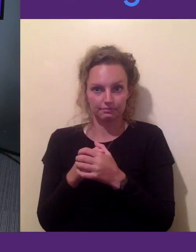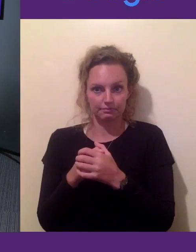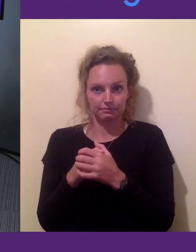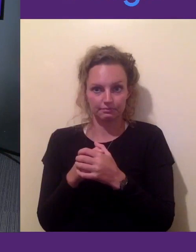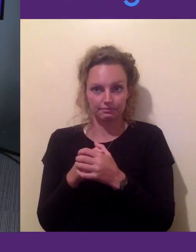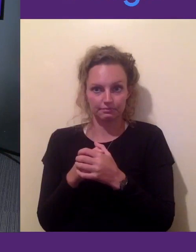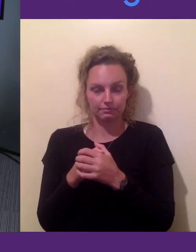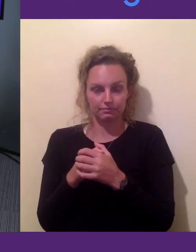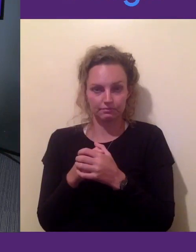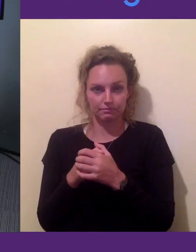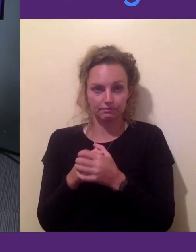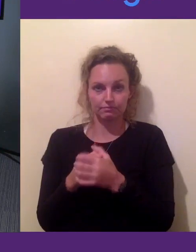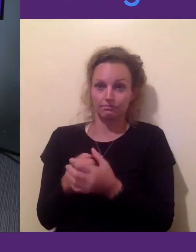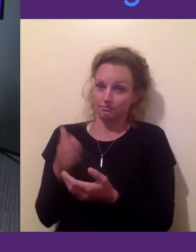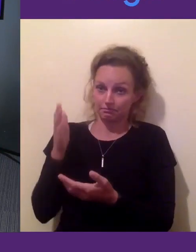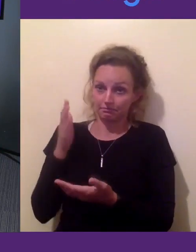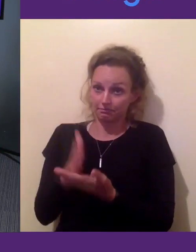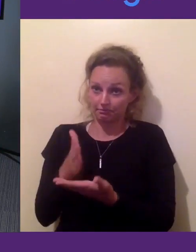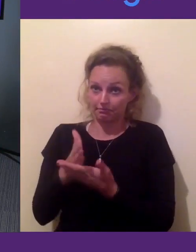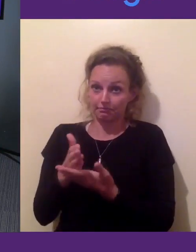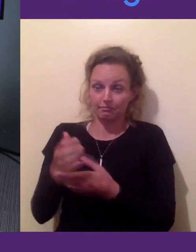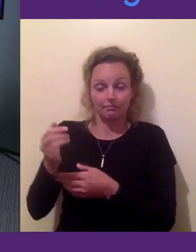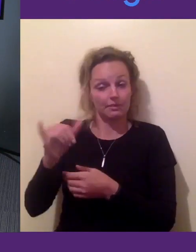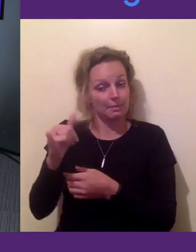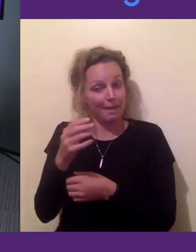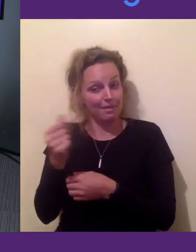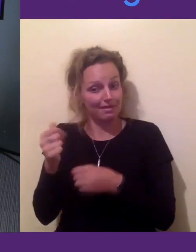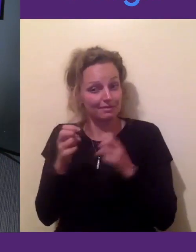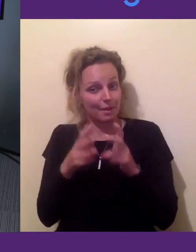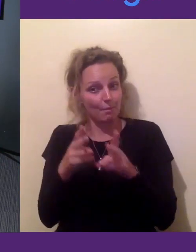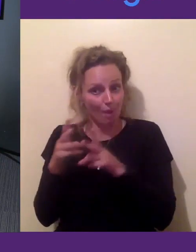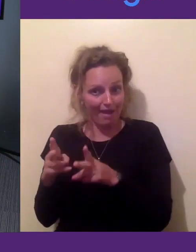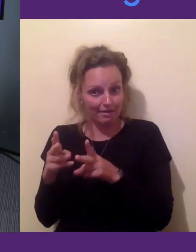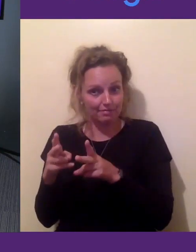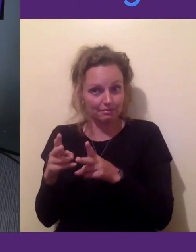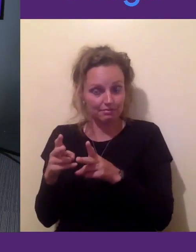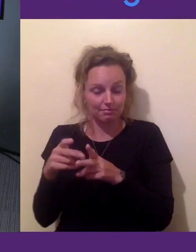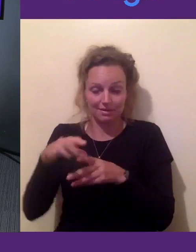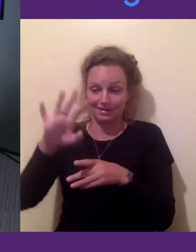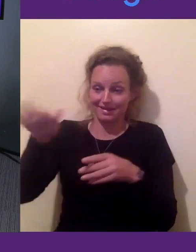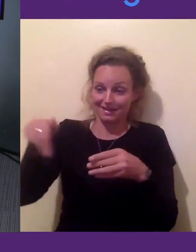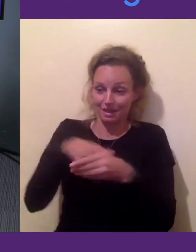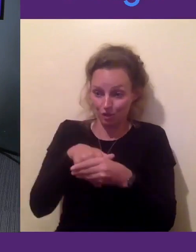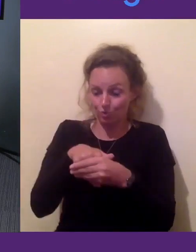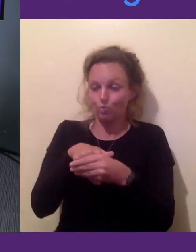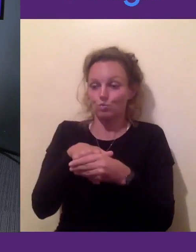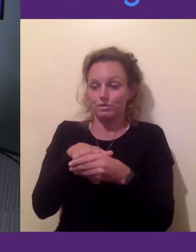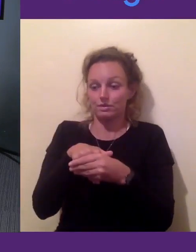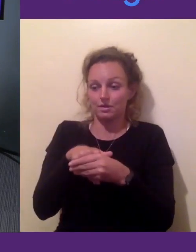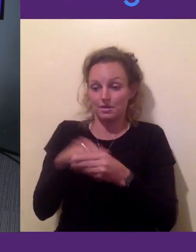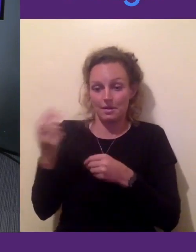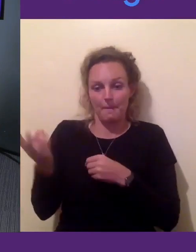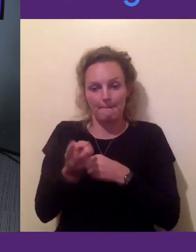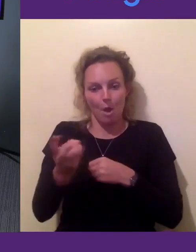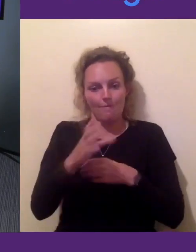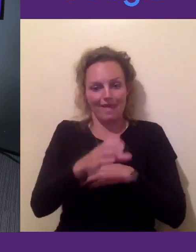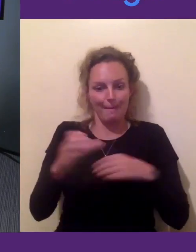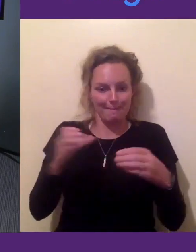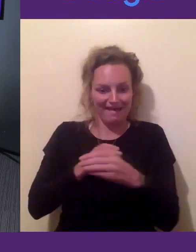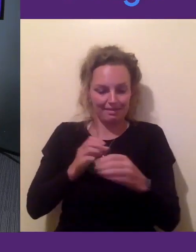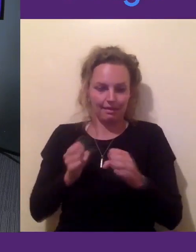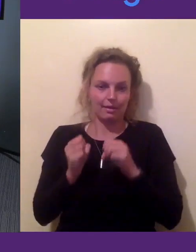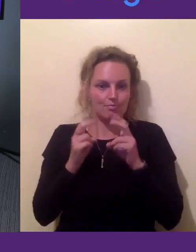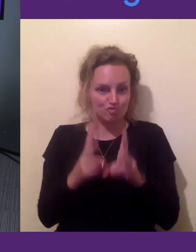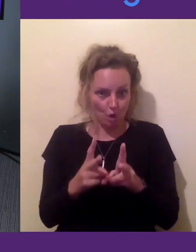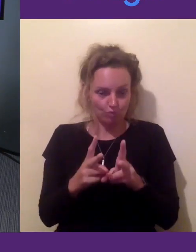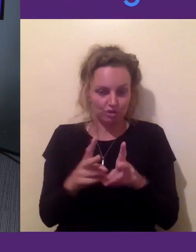encapsulates both the carrot and the stick in terms of having the policies and having that empathic approach. Katie, you're a